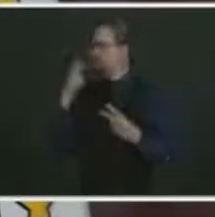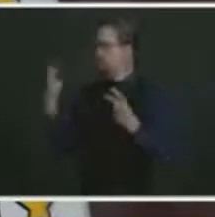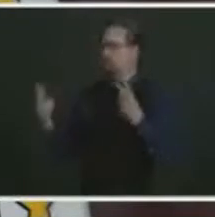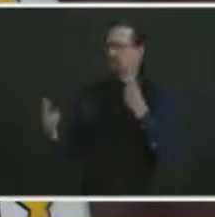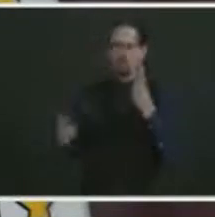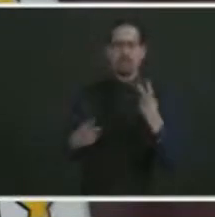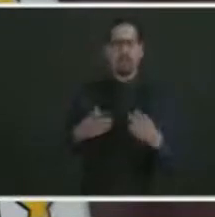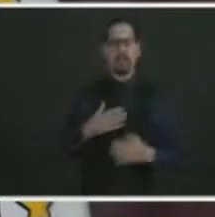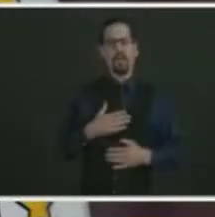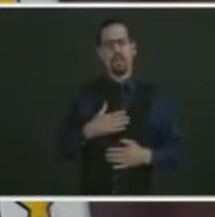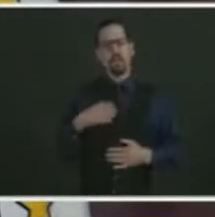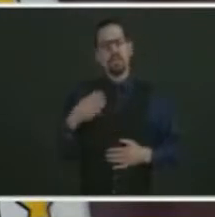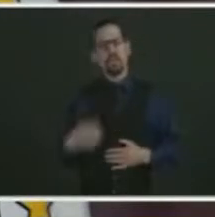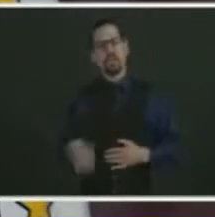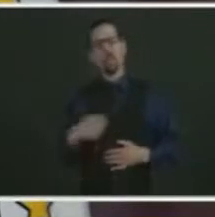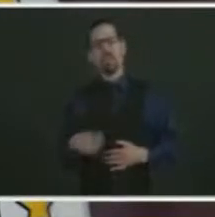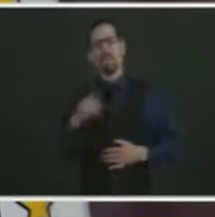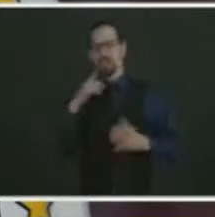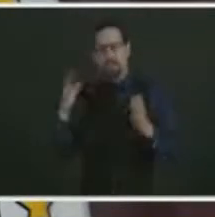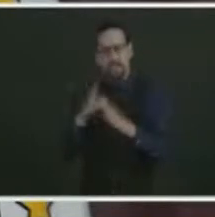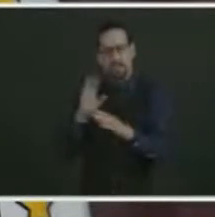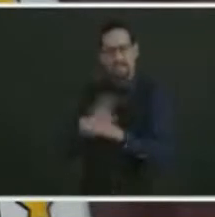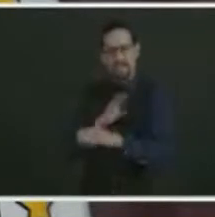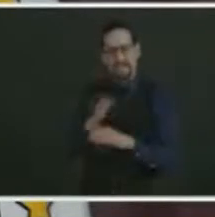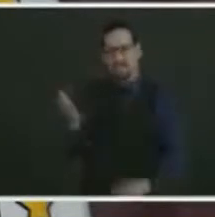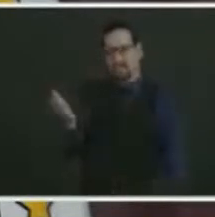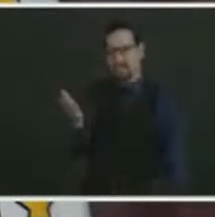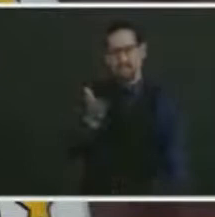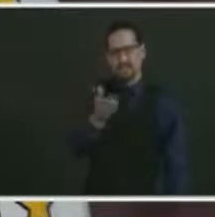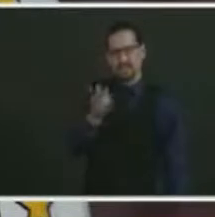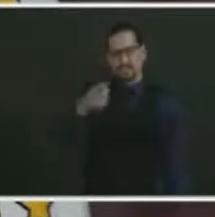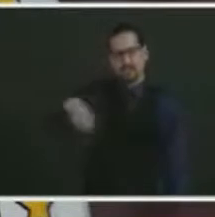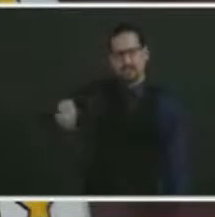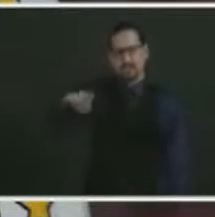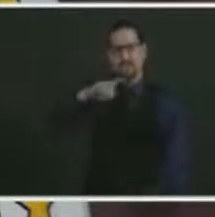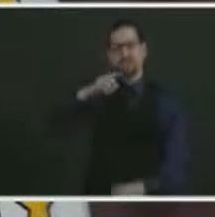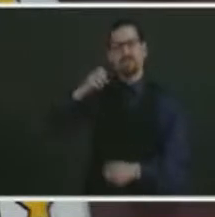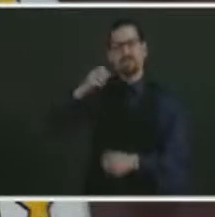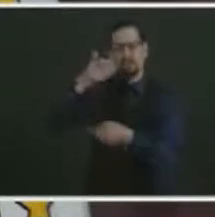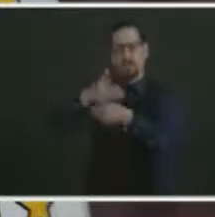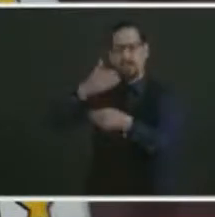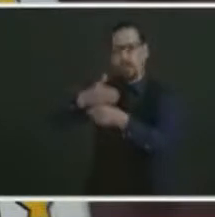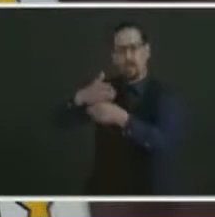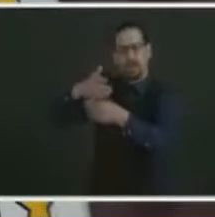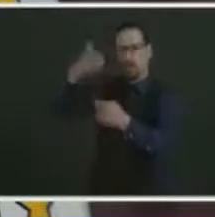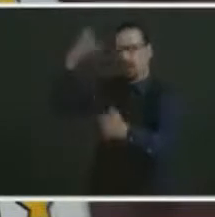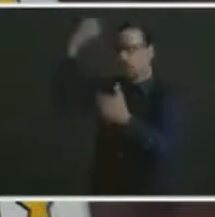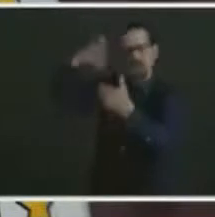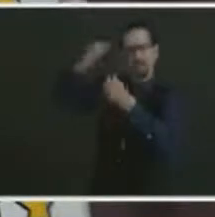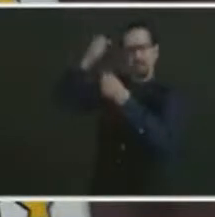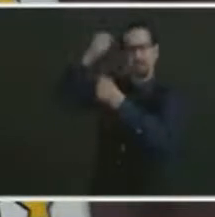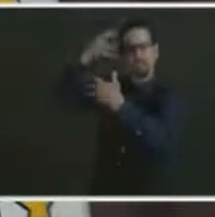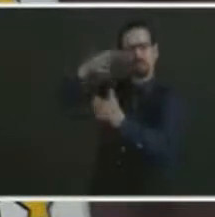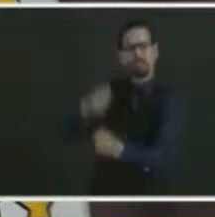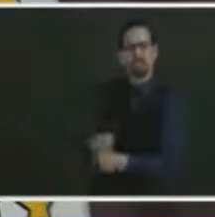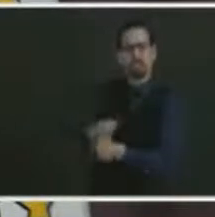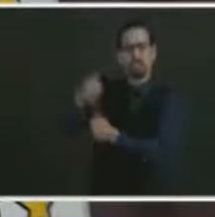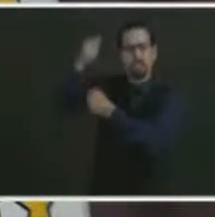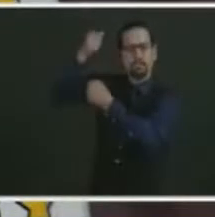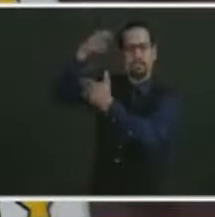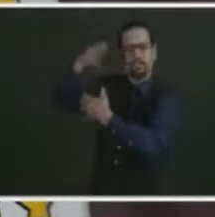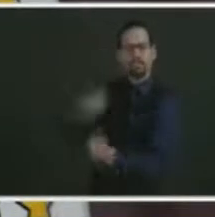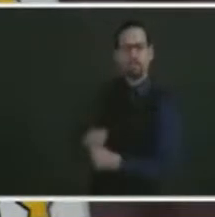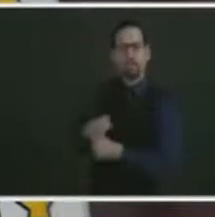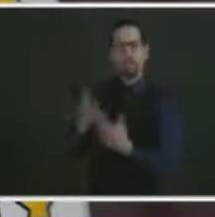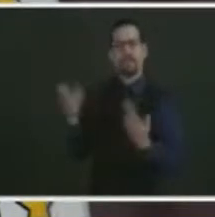small businesses whose window has been smashed in, maybe something's been